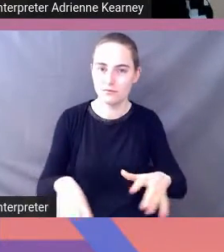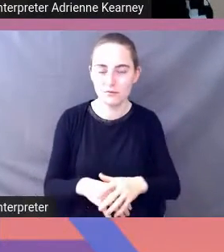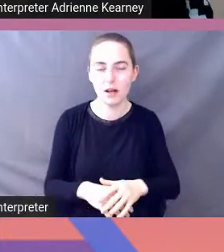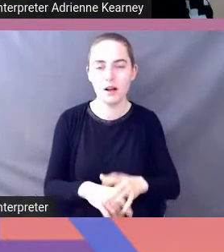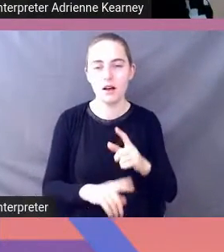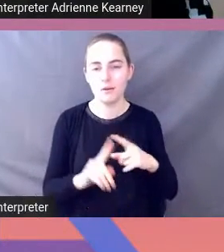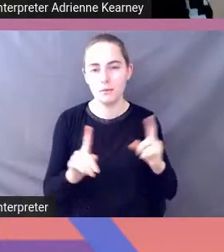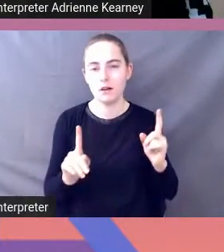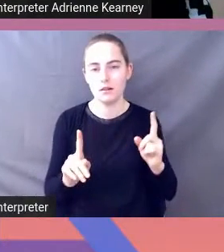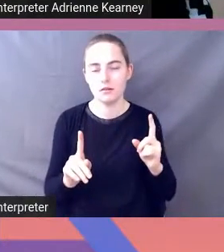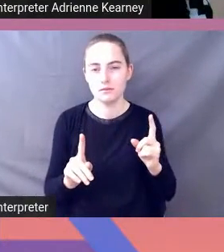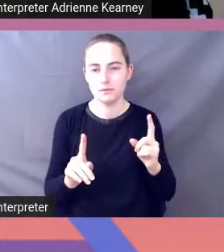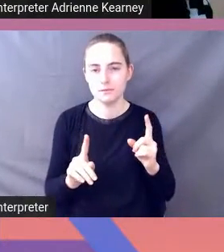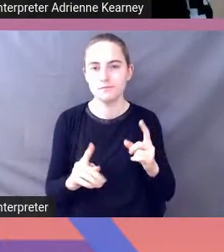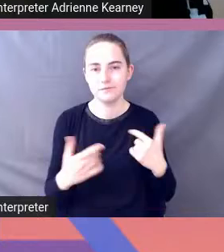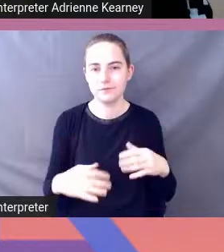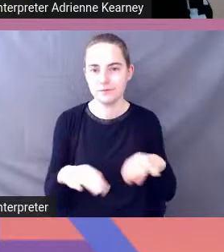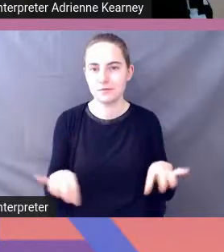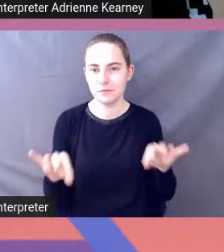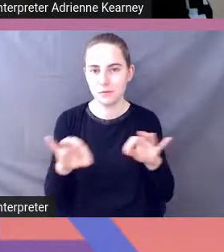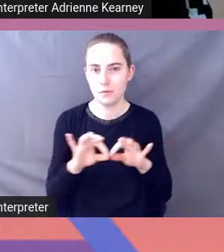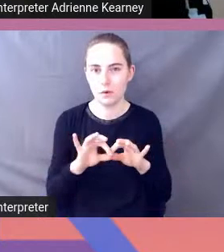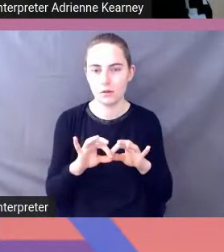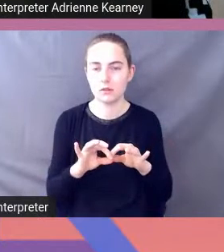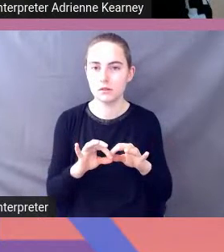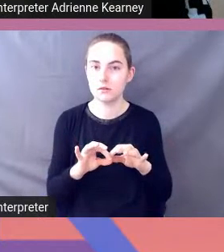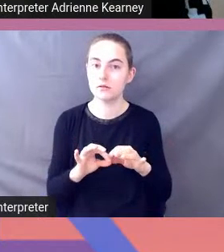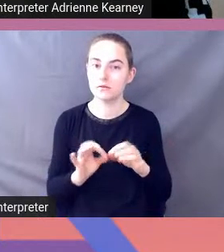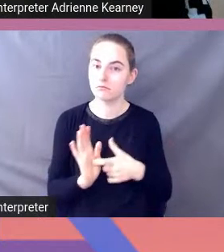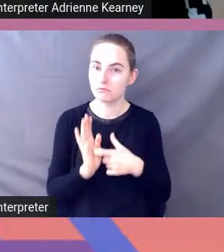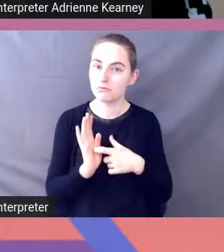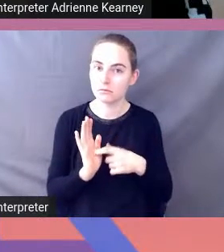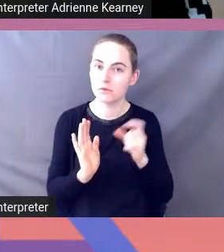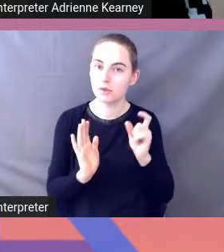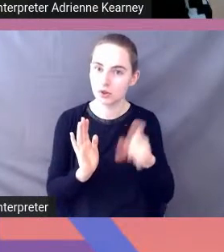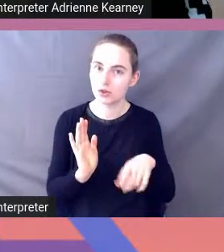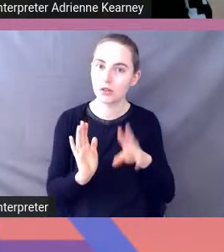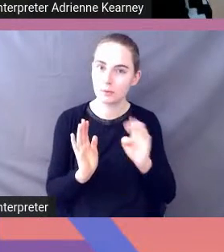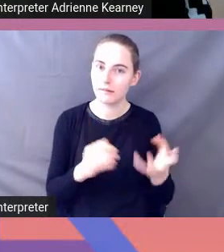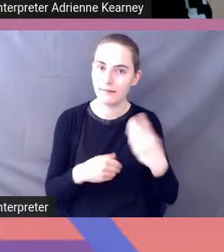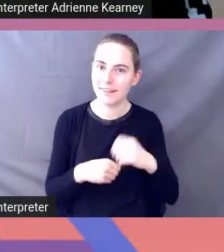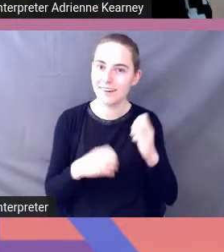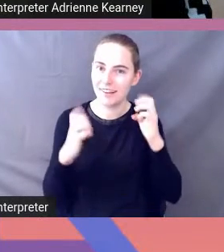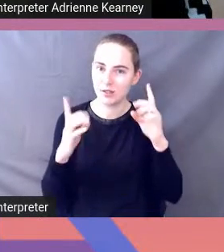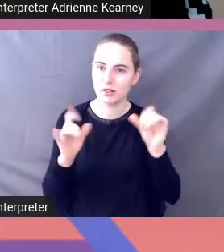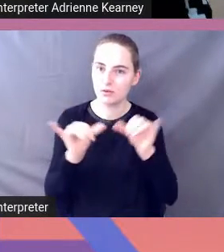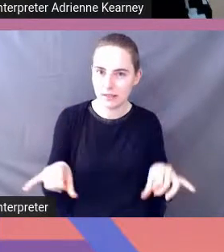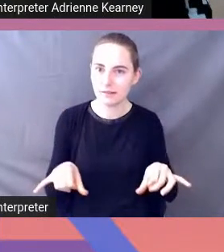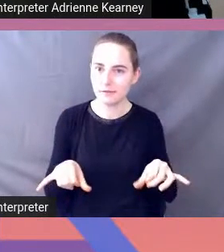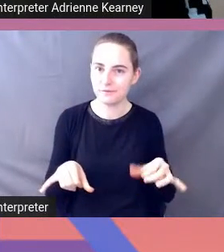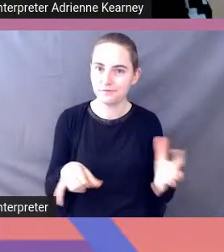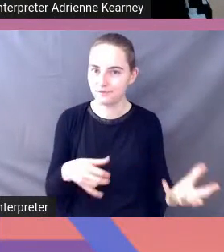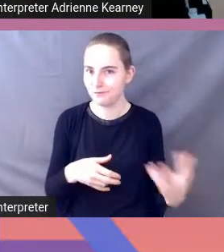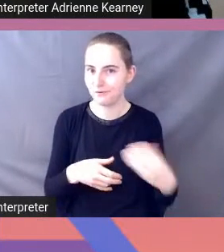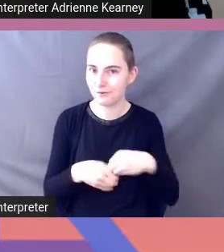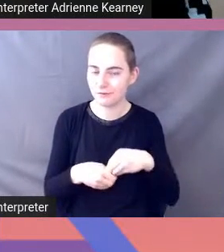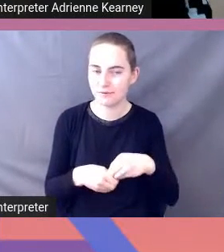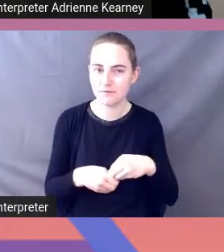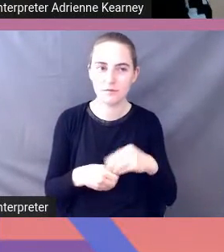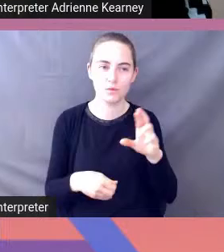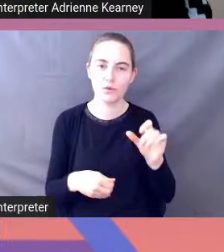very important. It should be implemented in the educational system. Some sort of racial